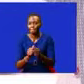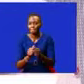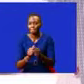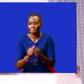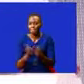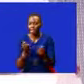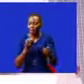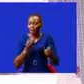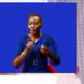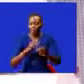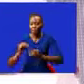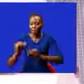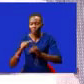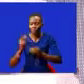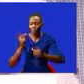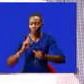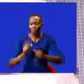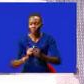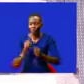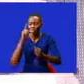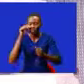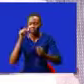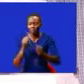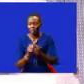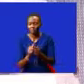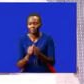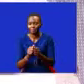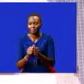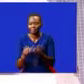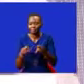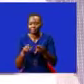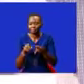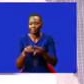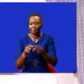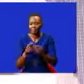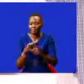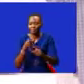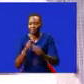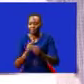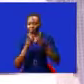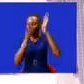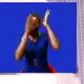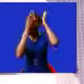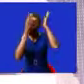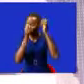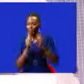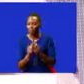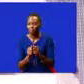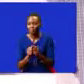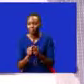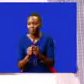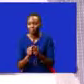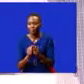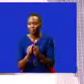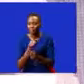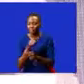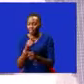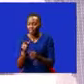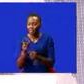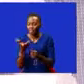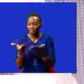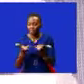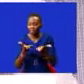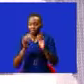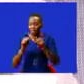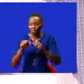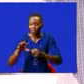Nairobi, buses madhi Mombasa, buses moa Bungoma ni kae kama gibiro bedo ka